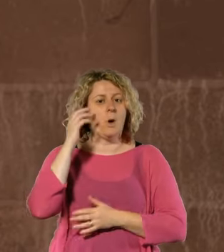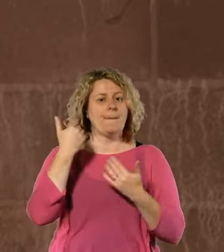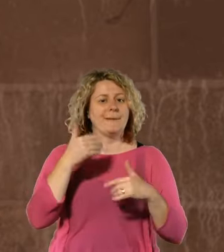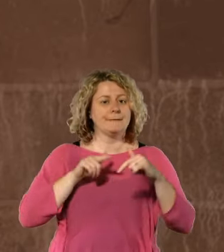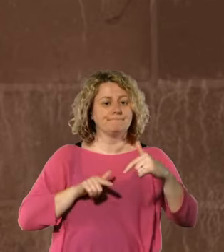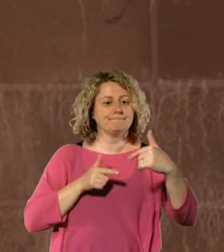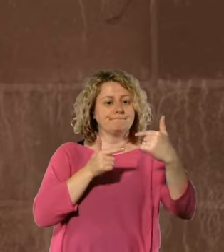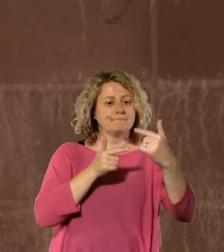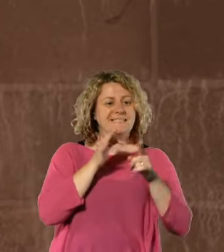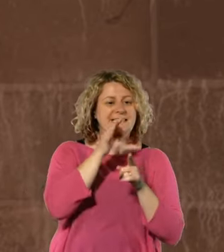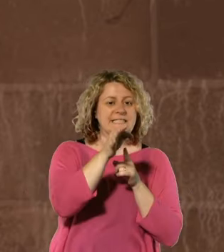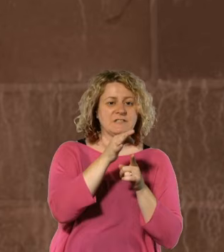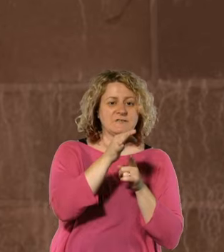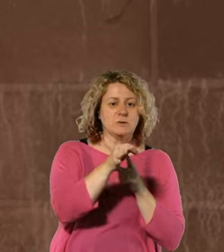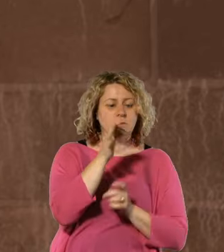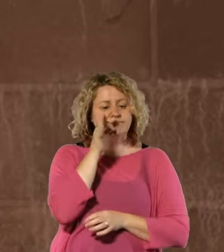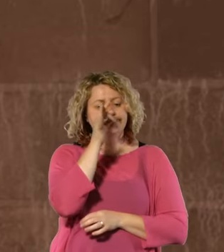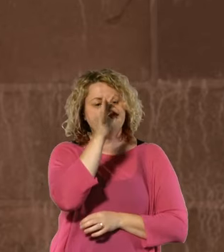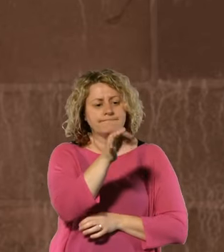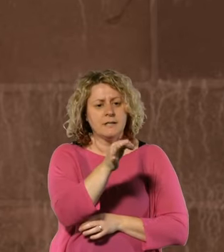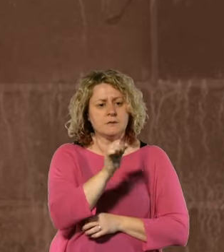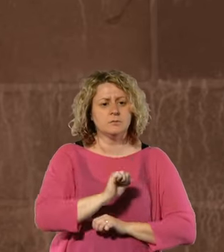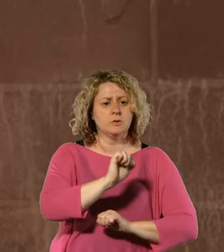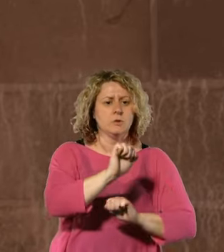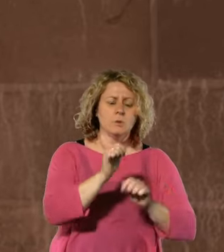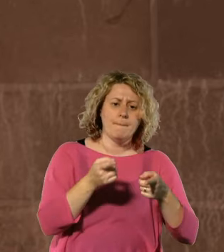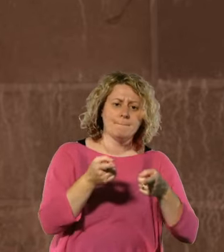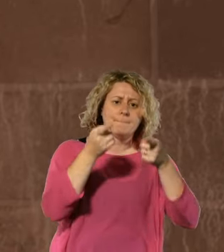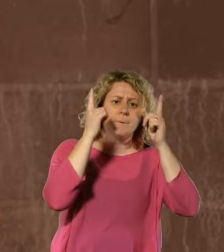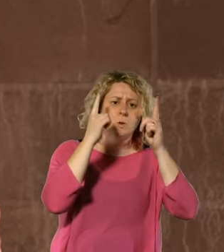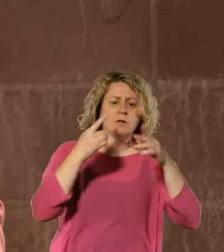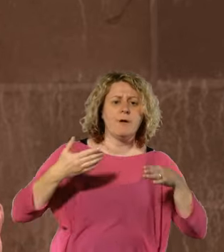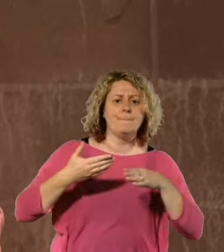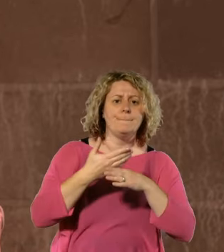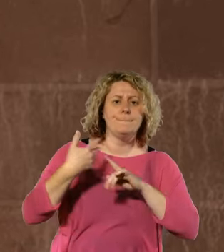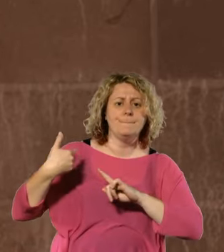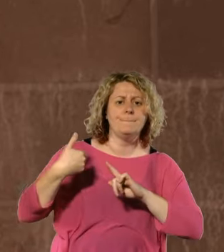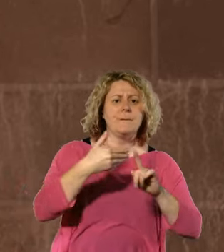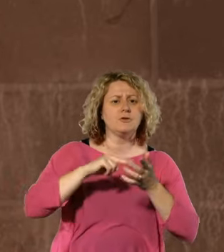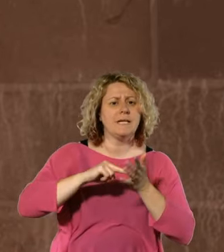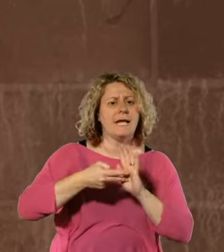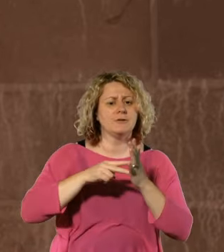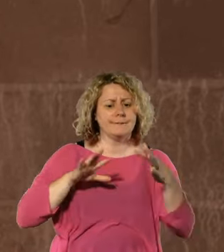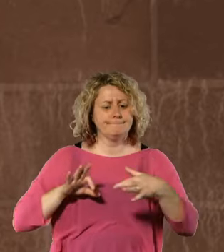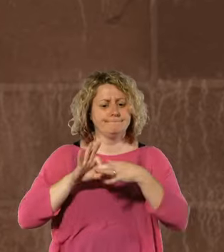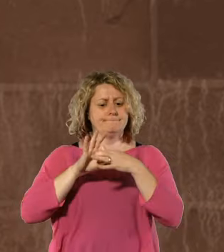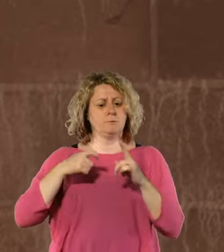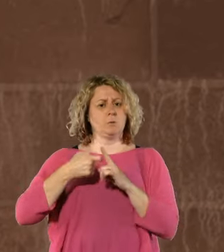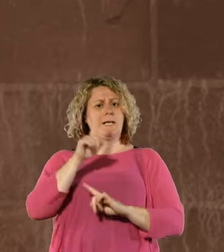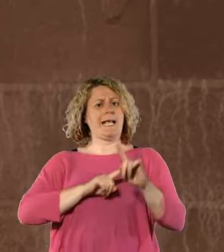what, as the head of a mission agency, what does that connection to Keswick Ministries mean for him?